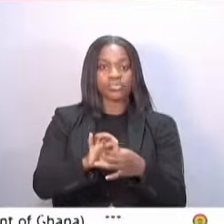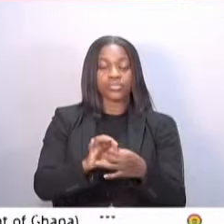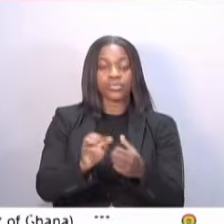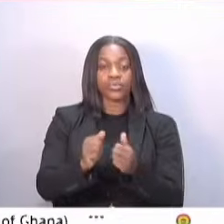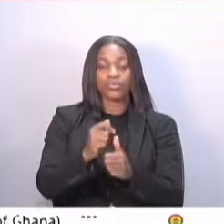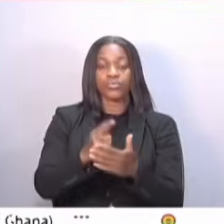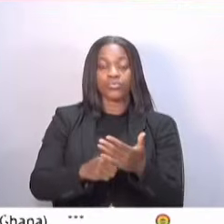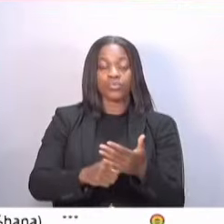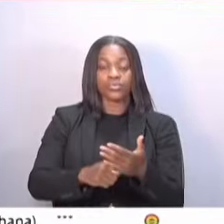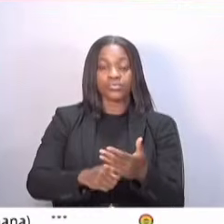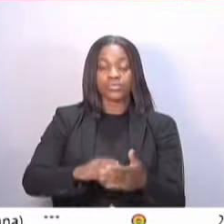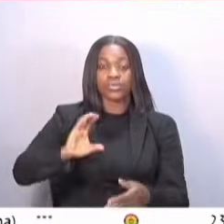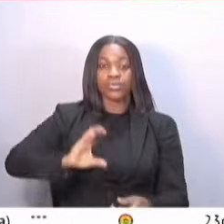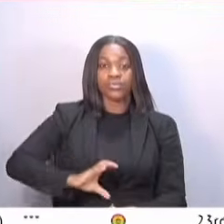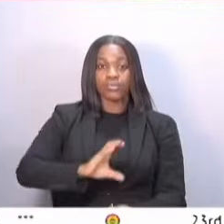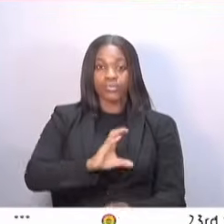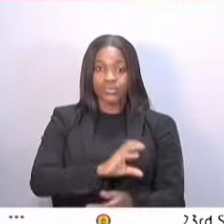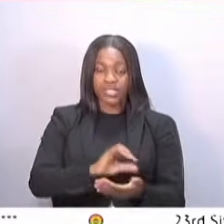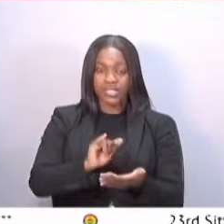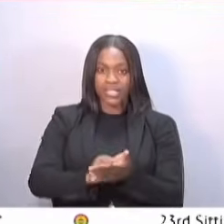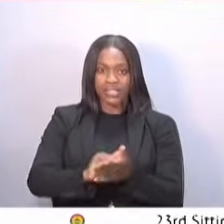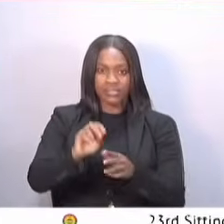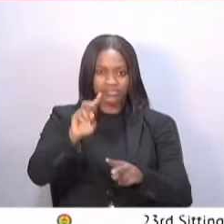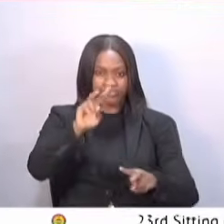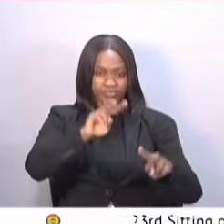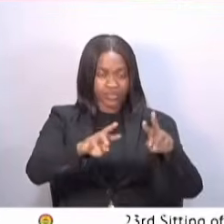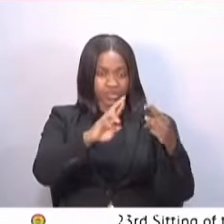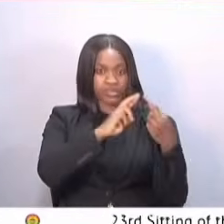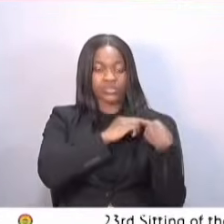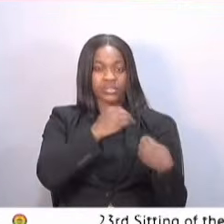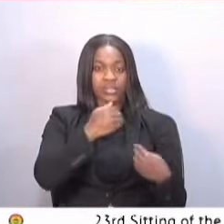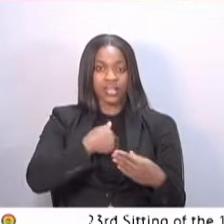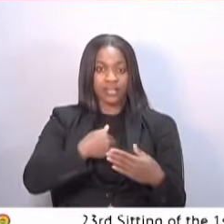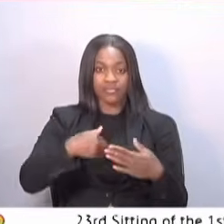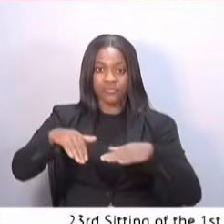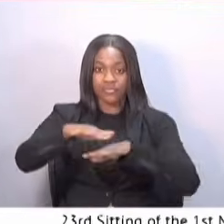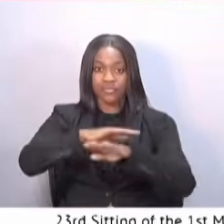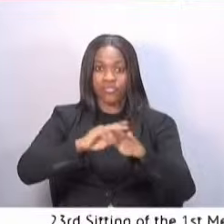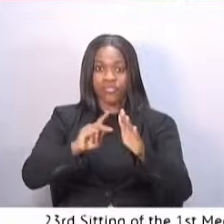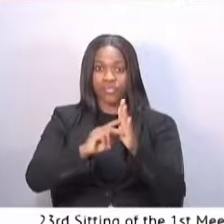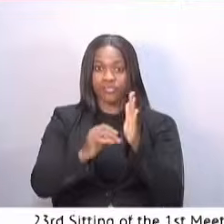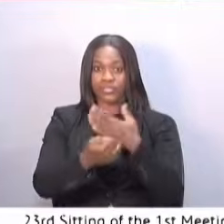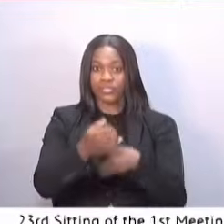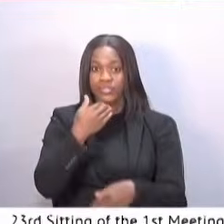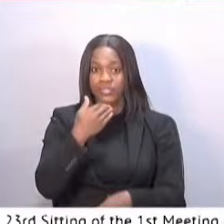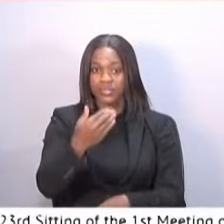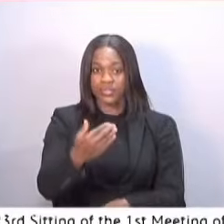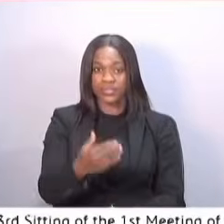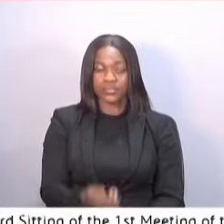the Joint Working Committee that has oversight responsibility over these projects. Thank you.